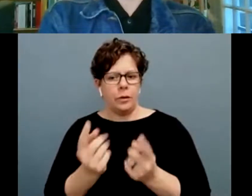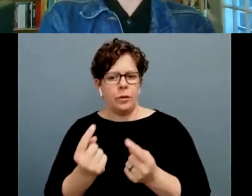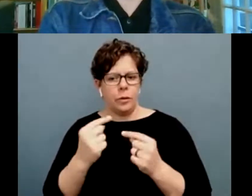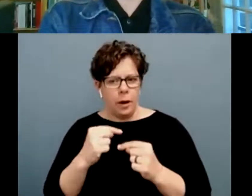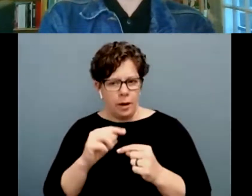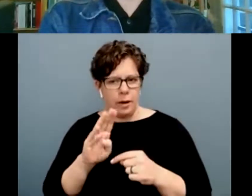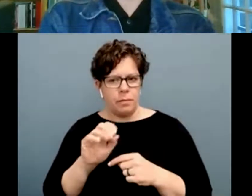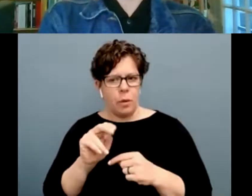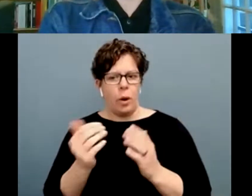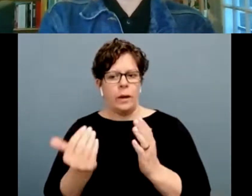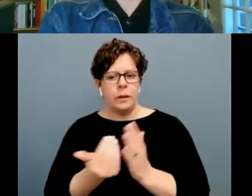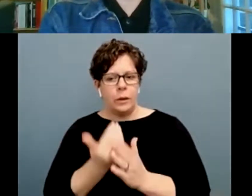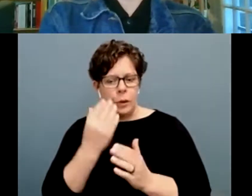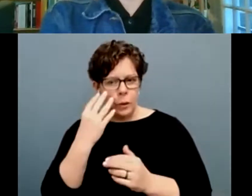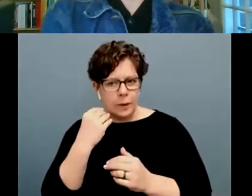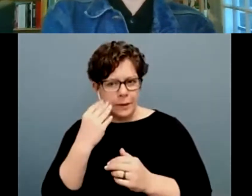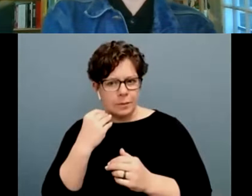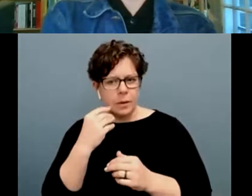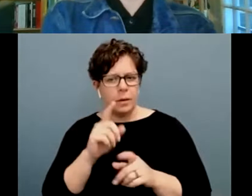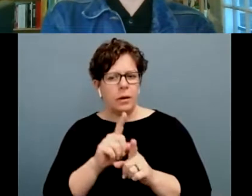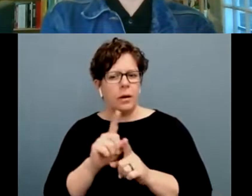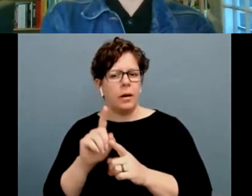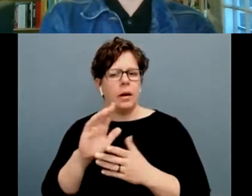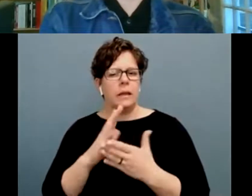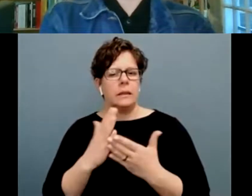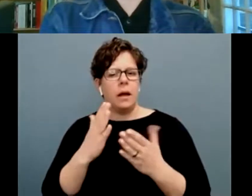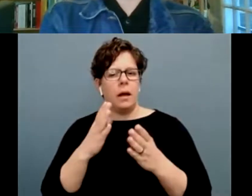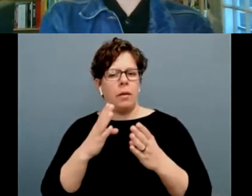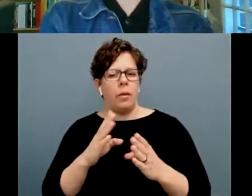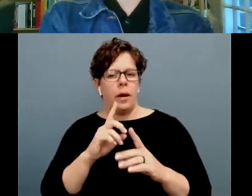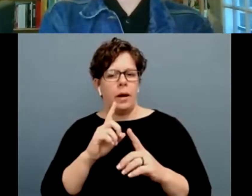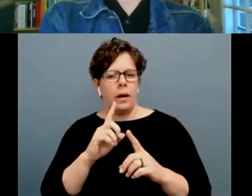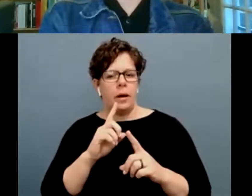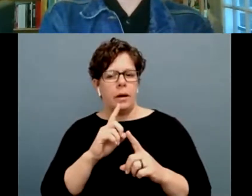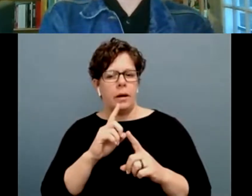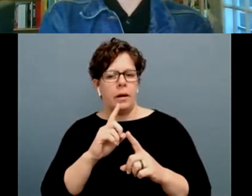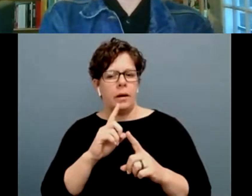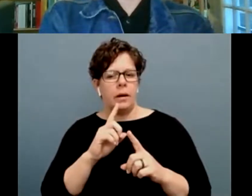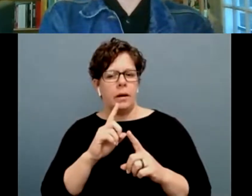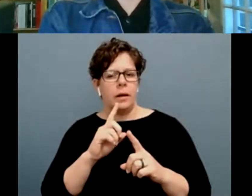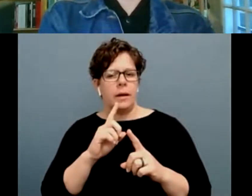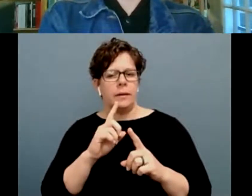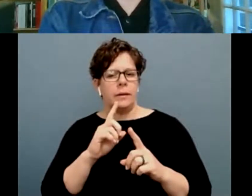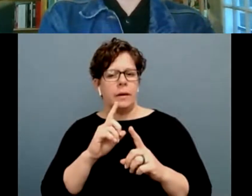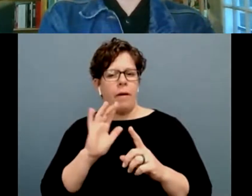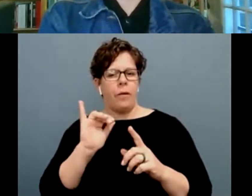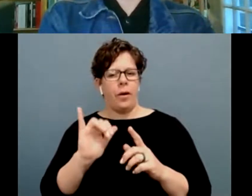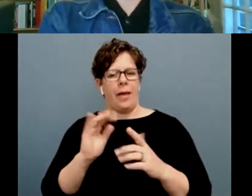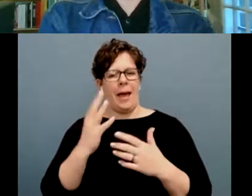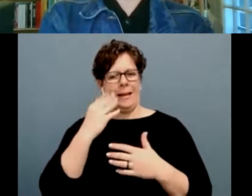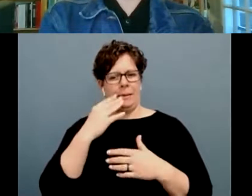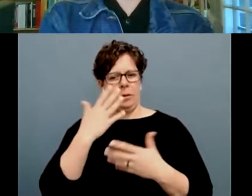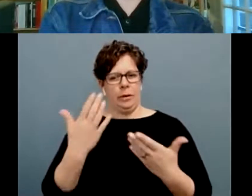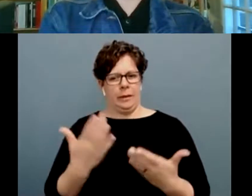new experience and in some way respond to the experience that they're having on site. Whether that's